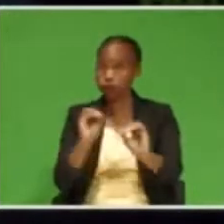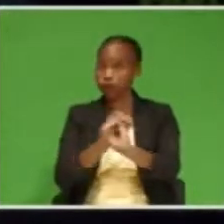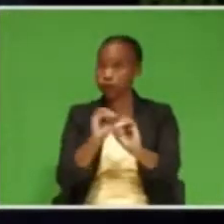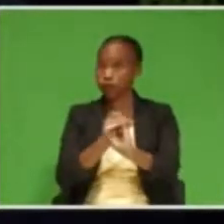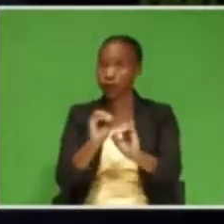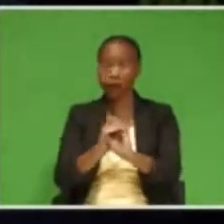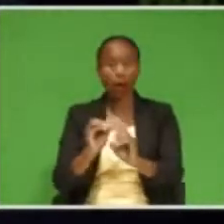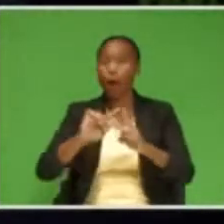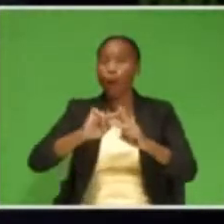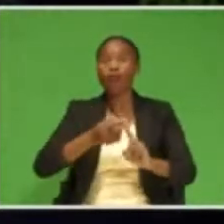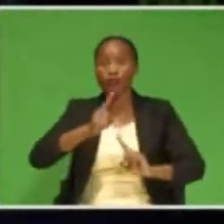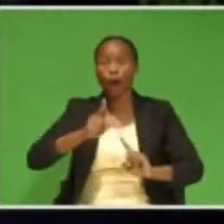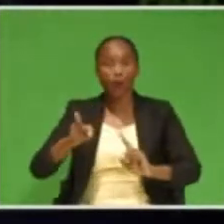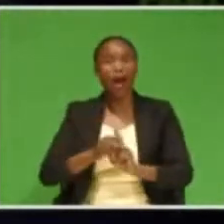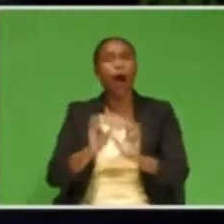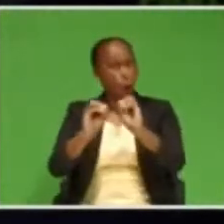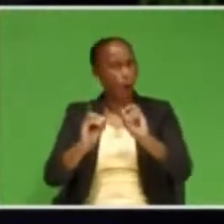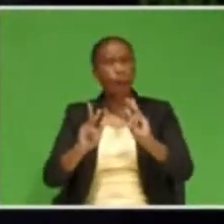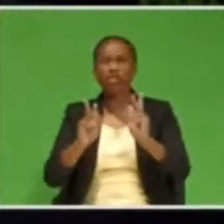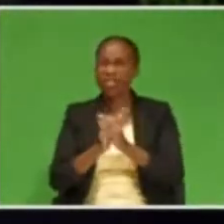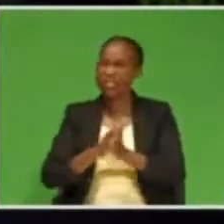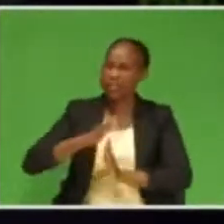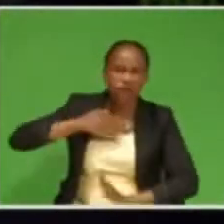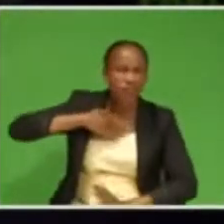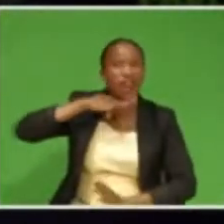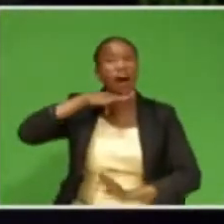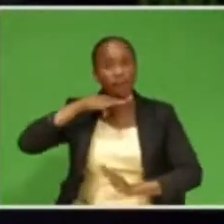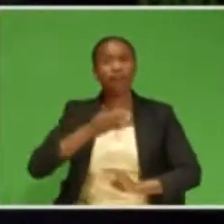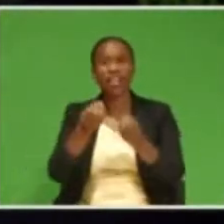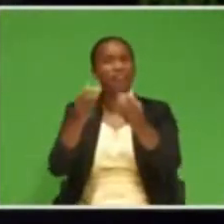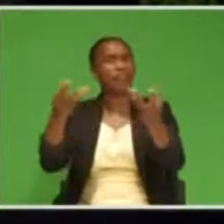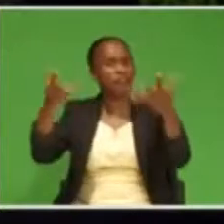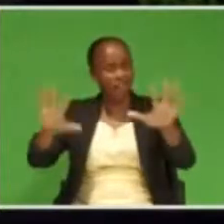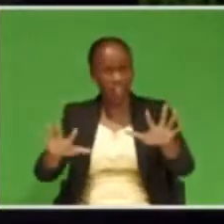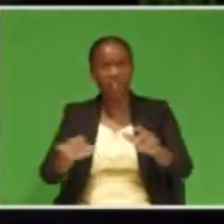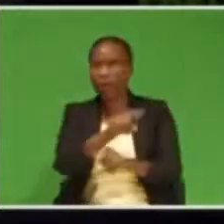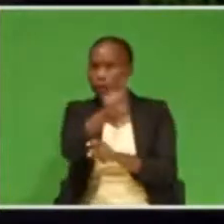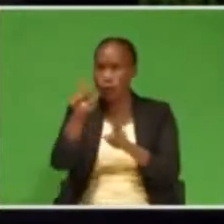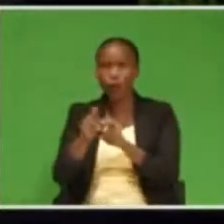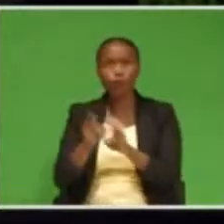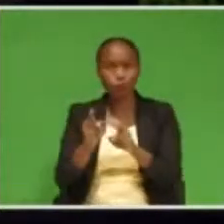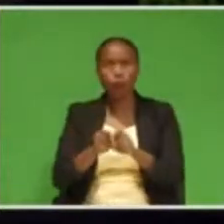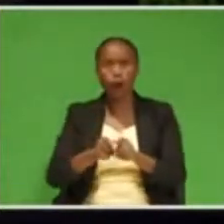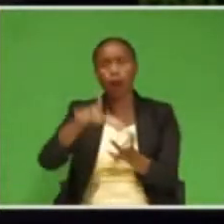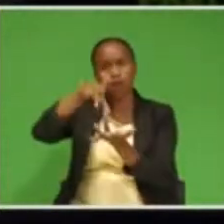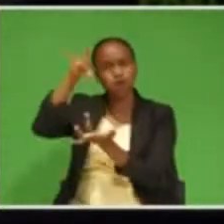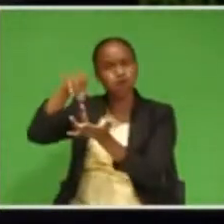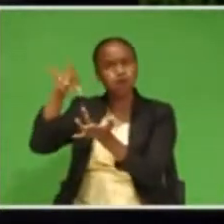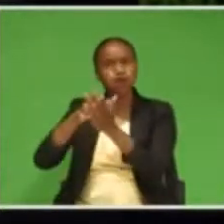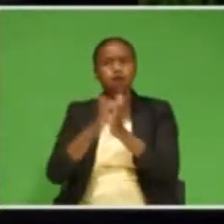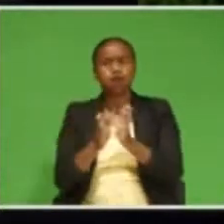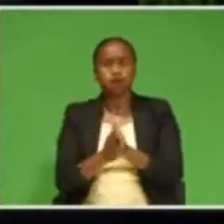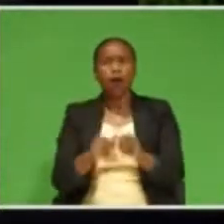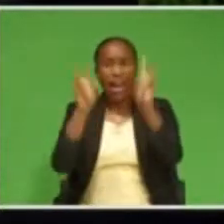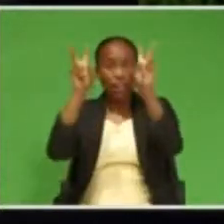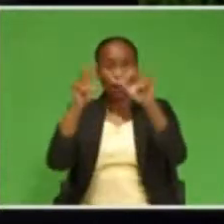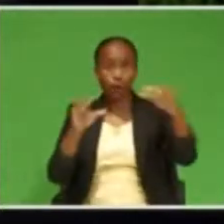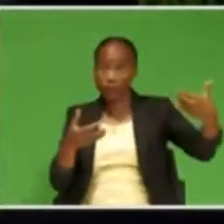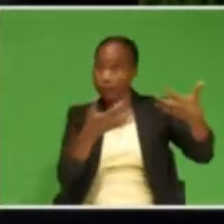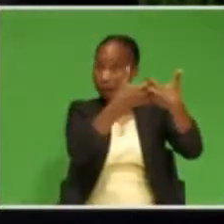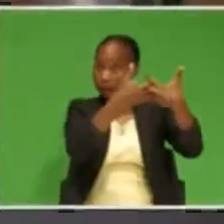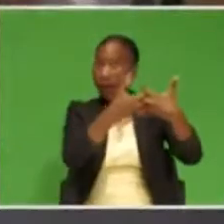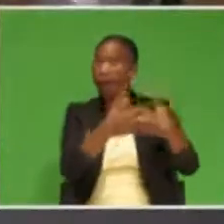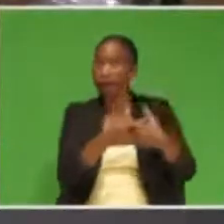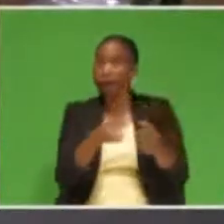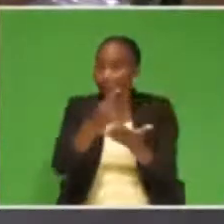Is no point. I've given you adequate time and you are not raising issues relevant to what we are discussing here